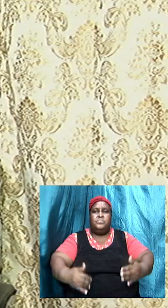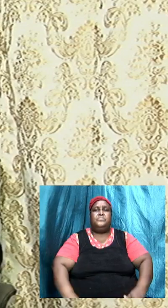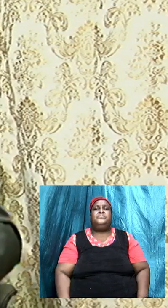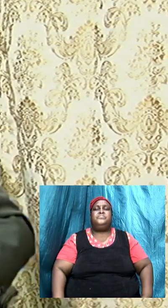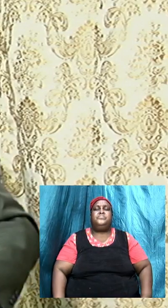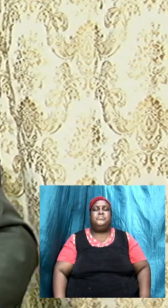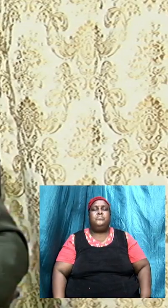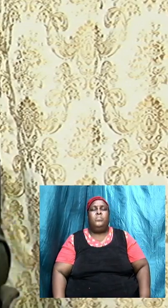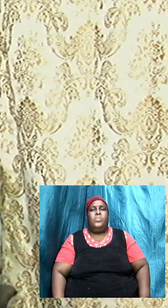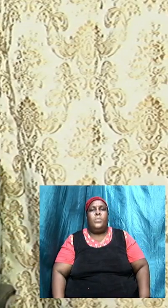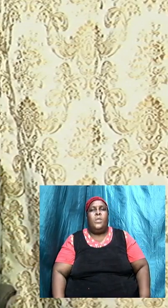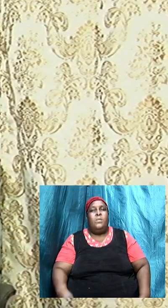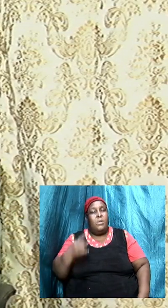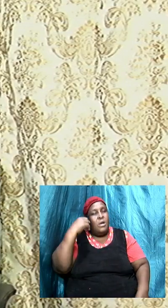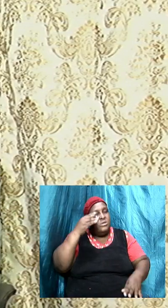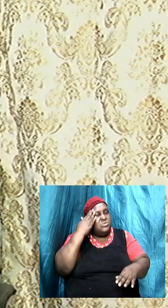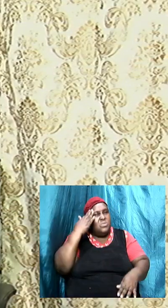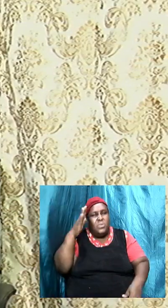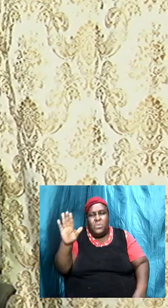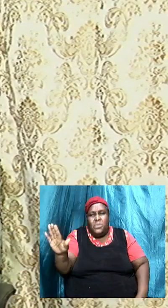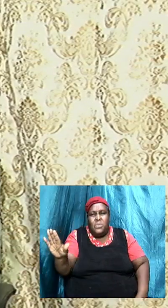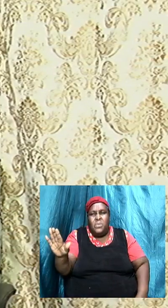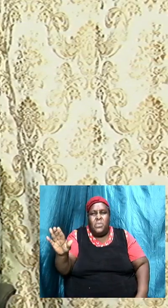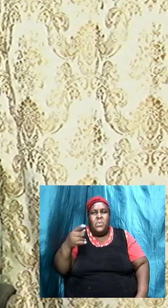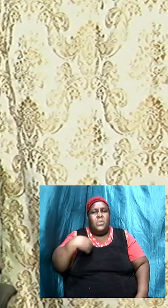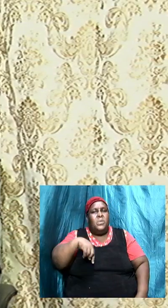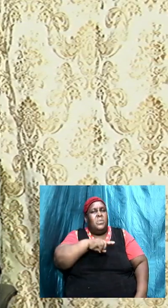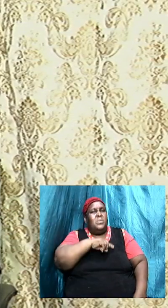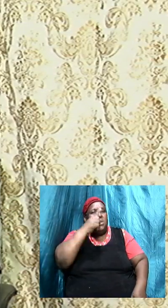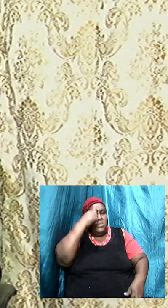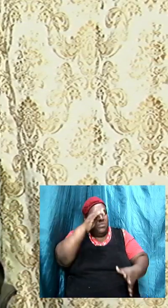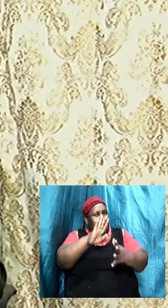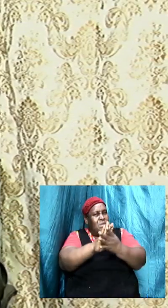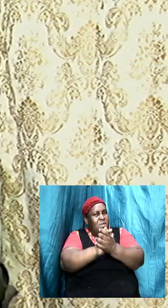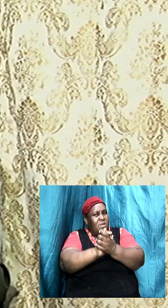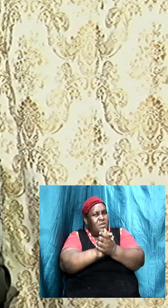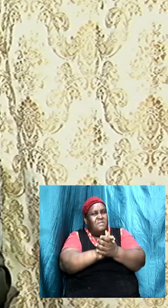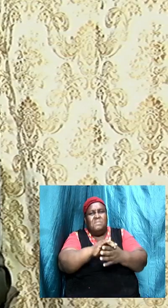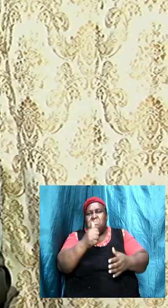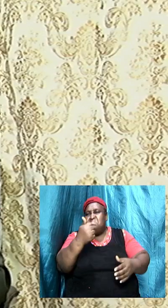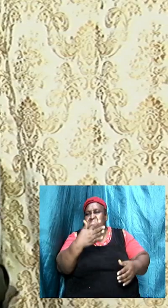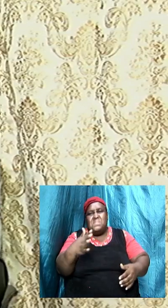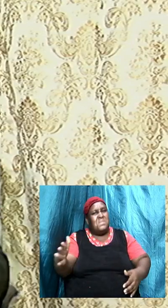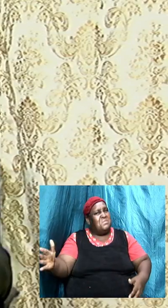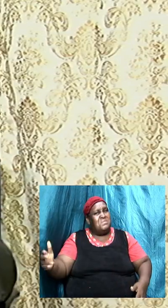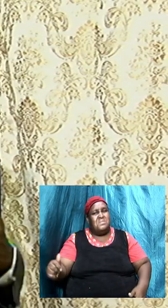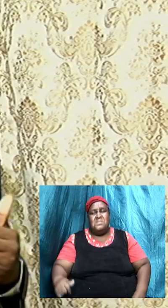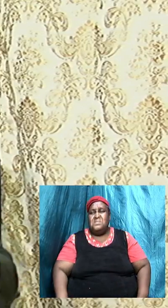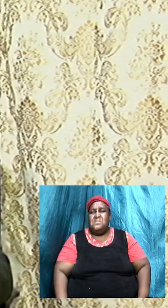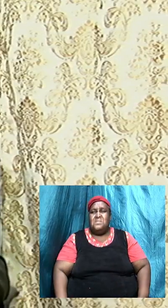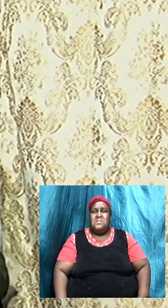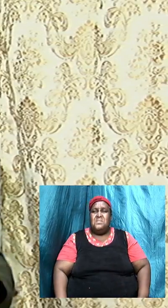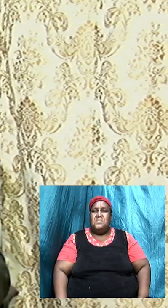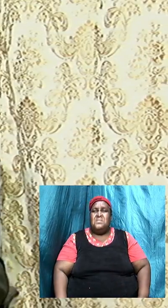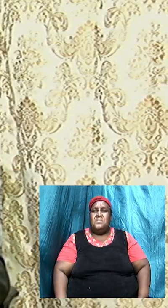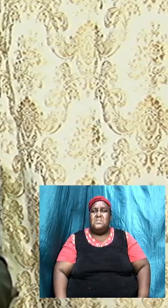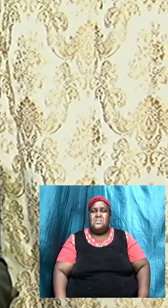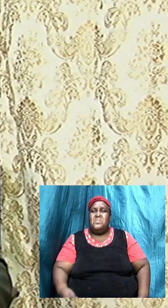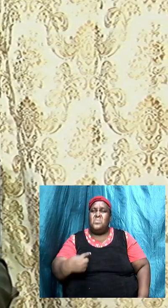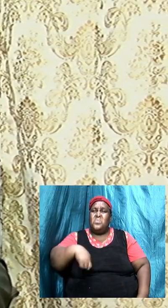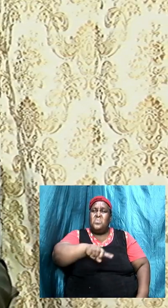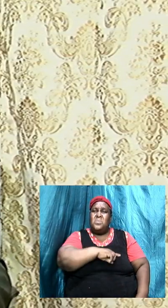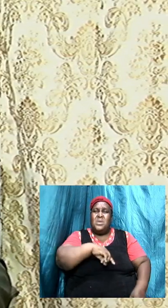So because we don't know, we believe anything. And we are tossed to and